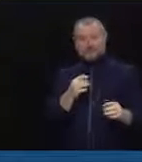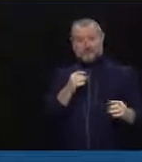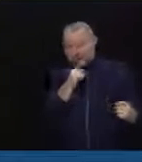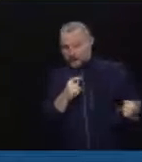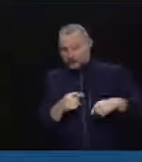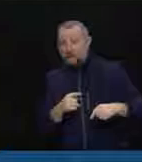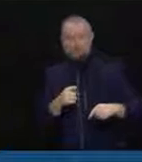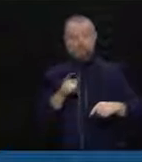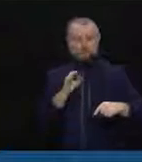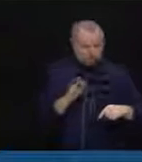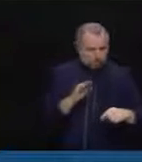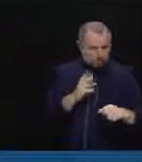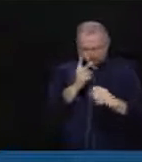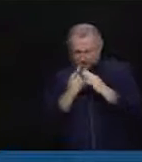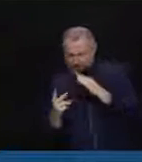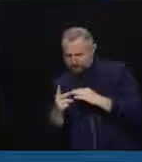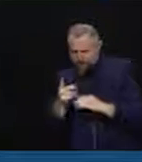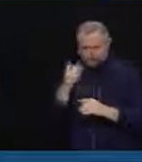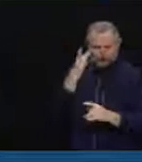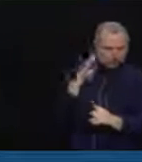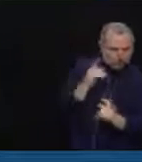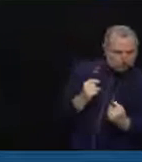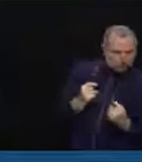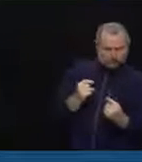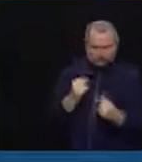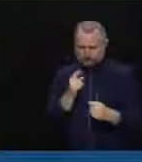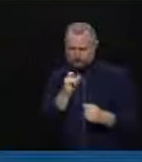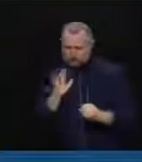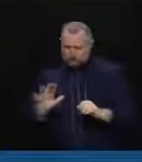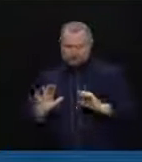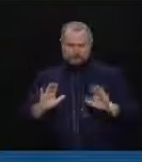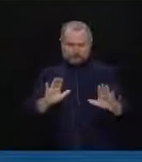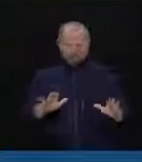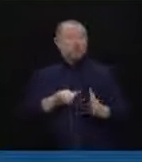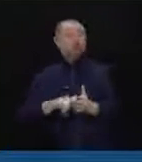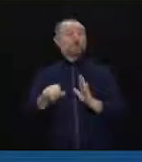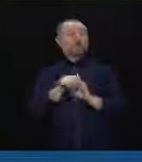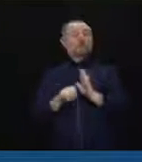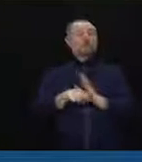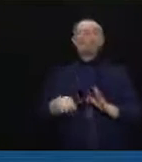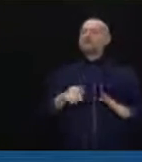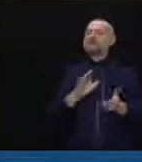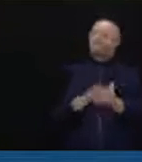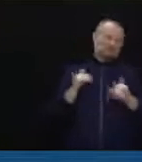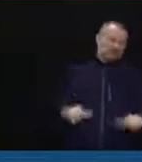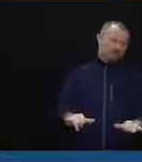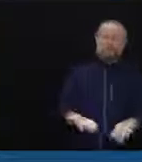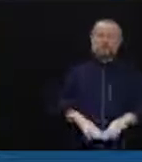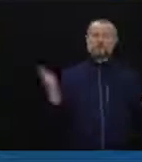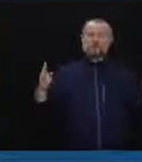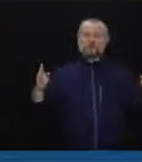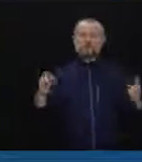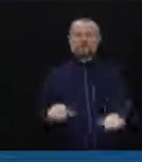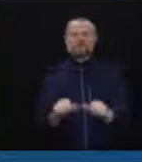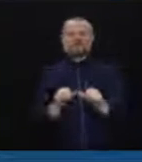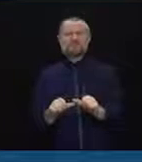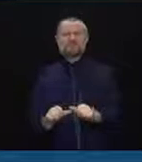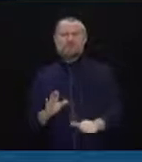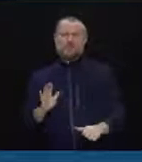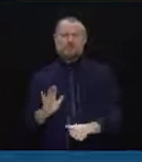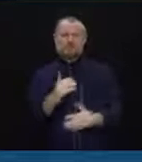smart practices here to say, no, in New York State, our schools are open. So that's gonna continue to be a priority. So what we wanna